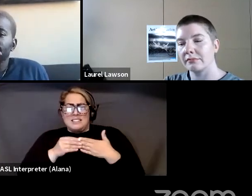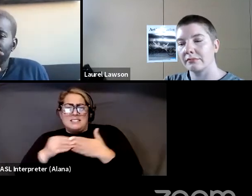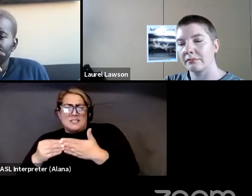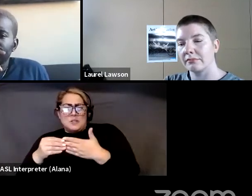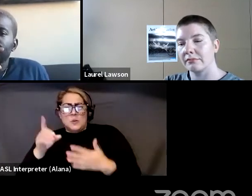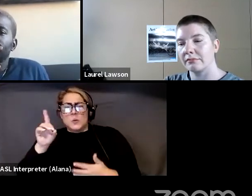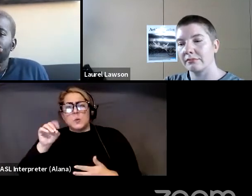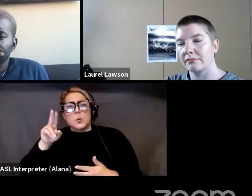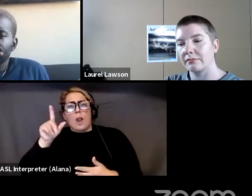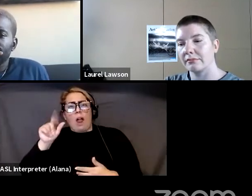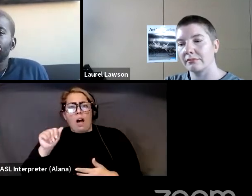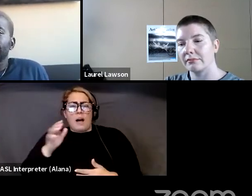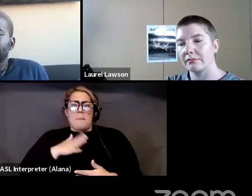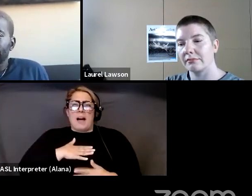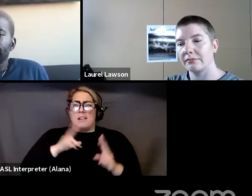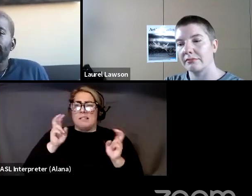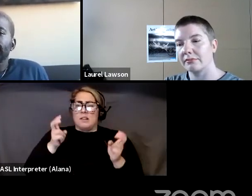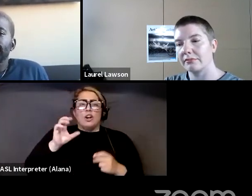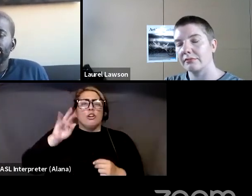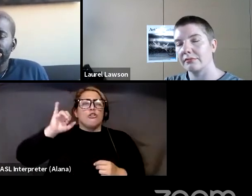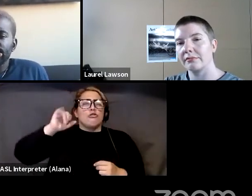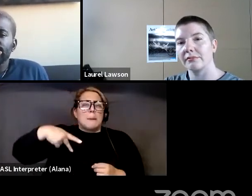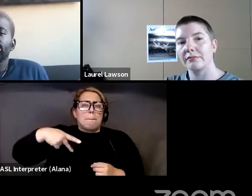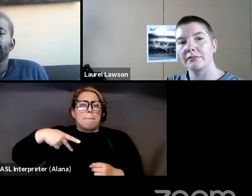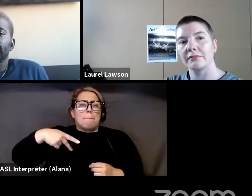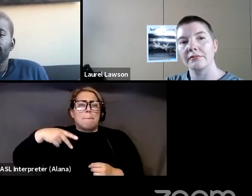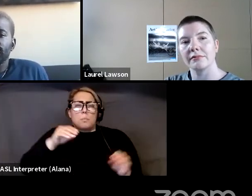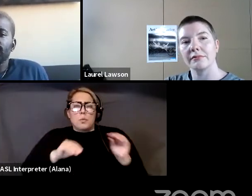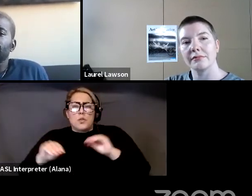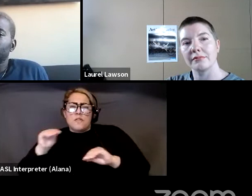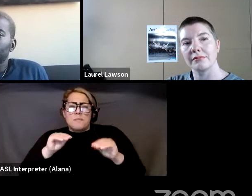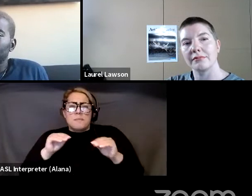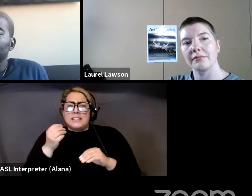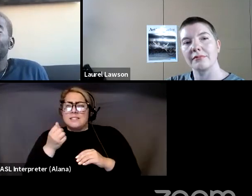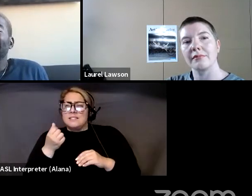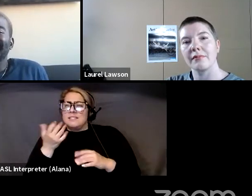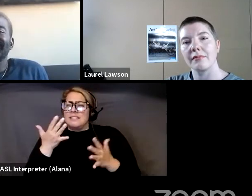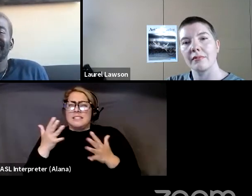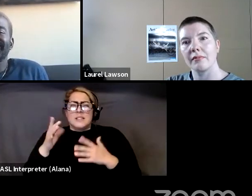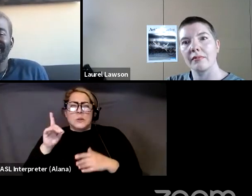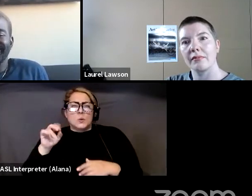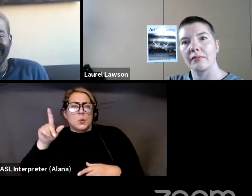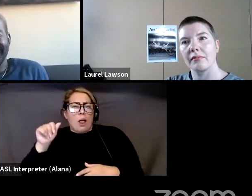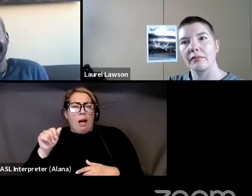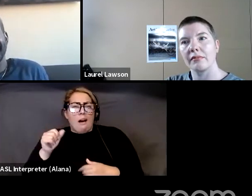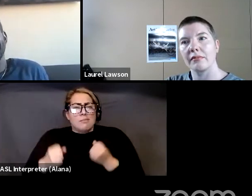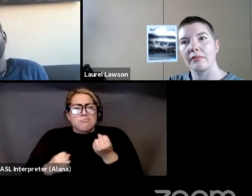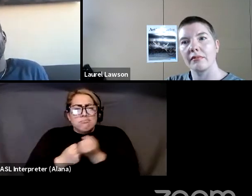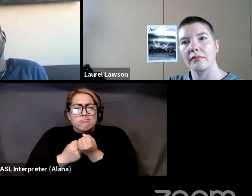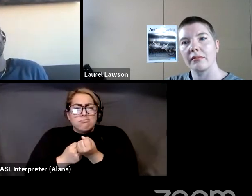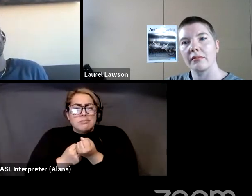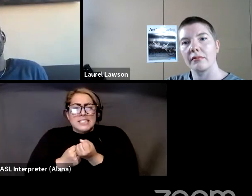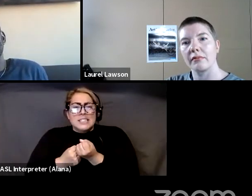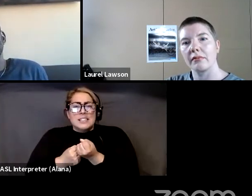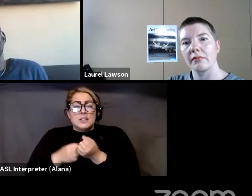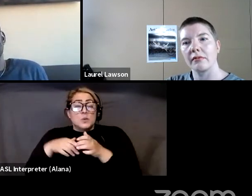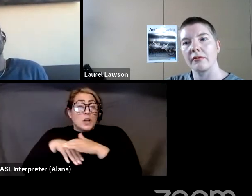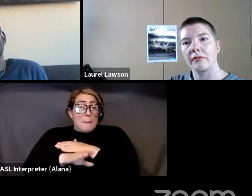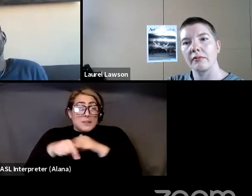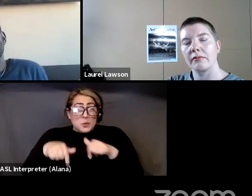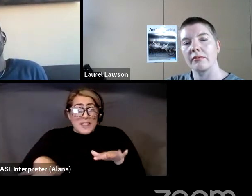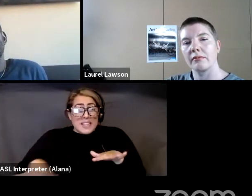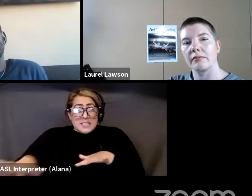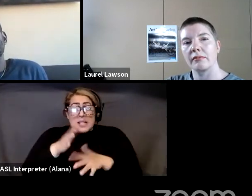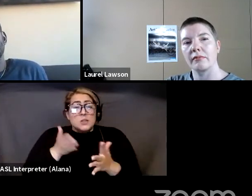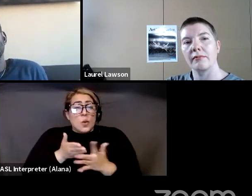doula, kind of like coming into the movement space through interdisciplinary performance